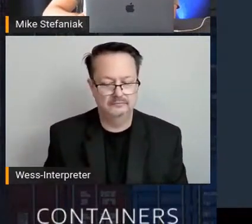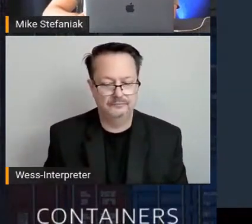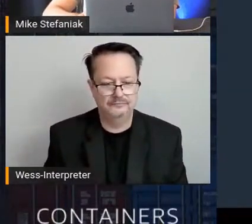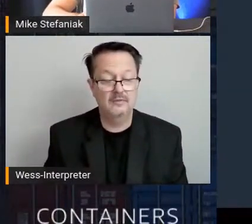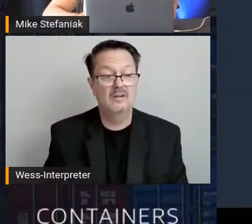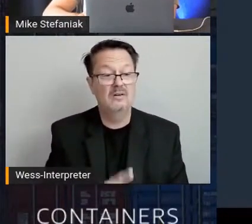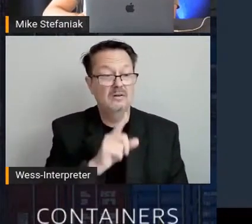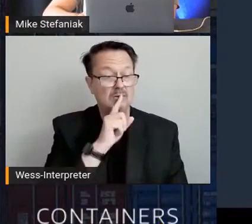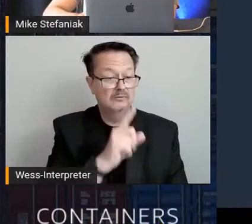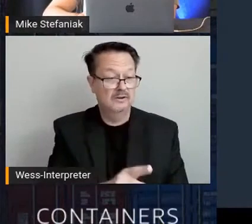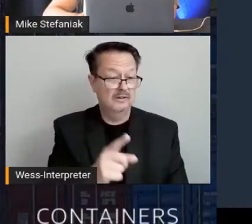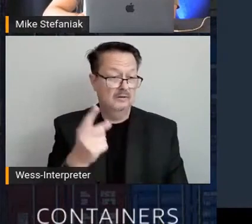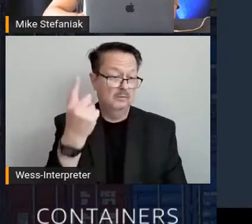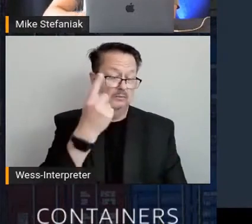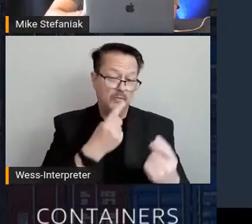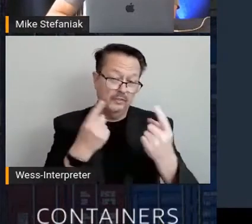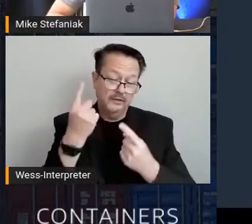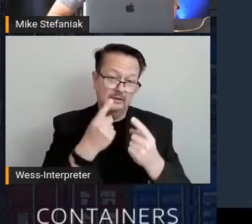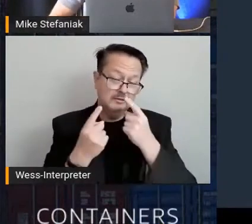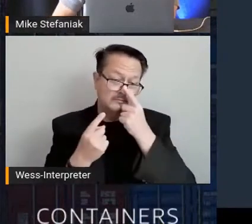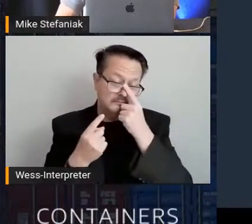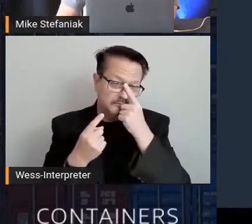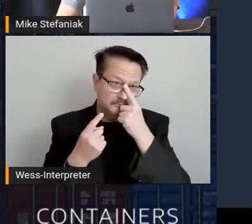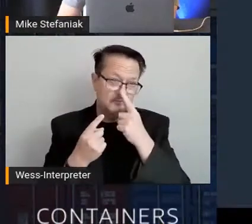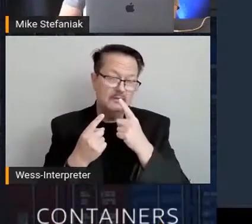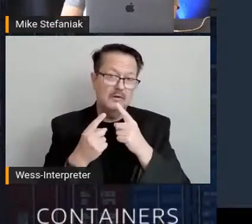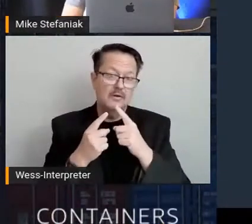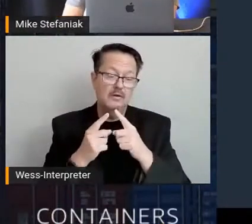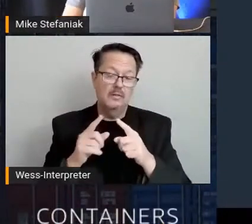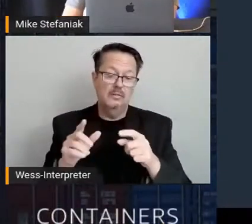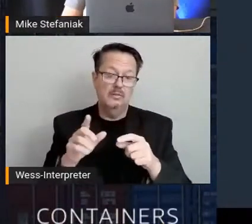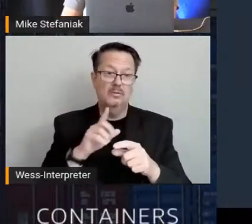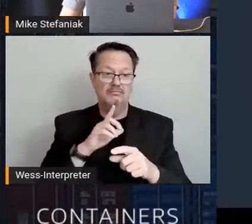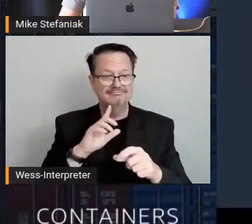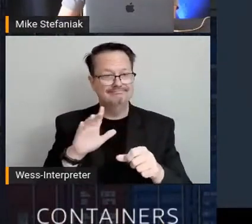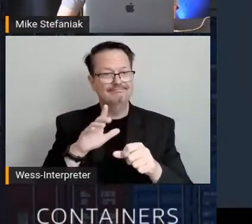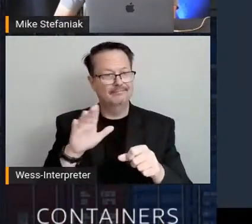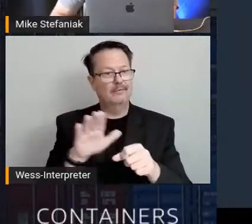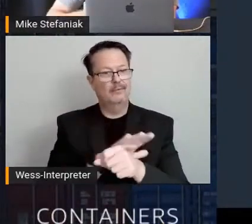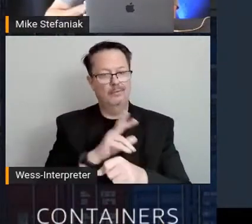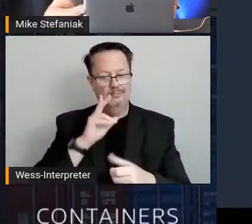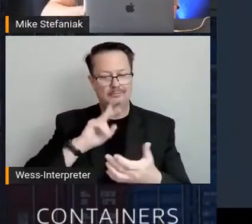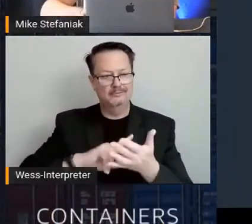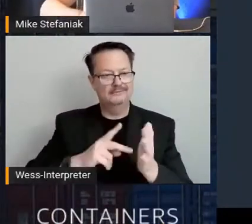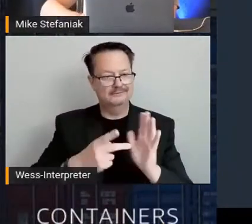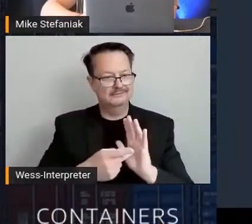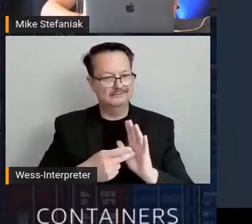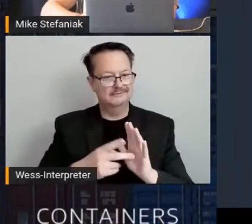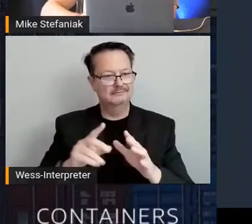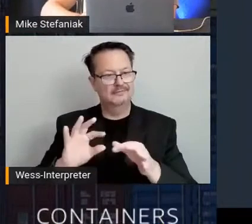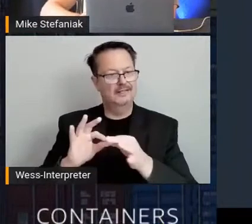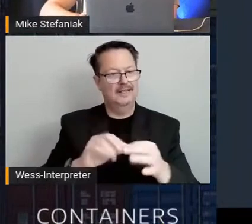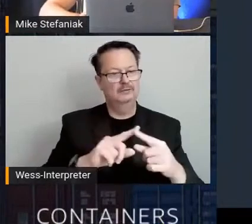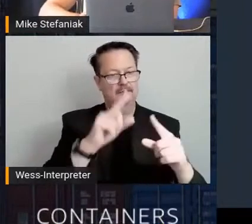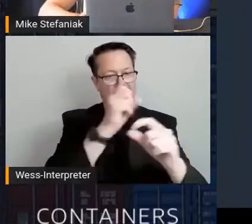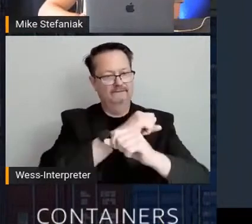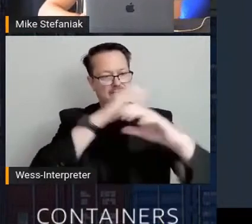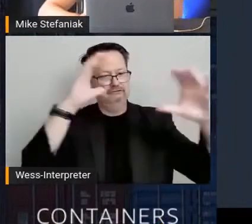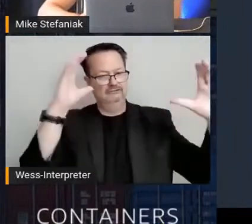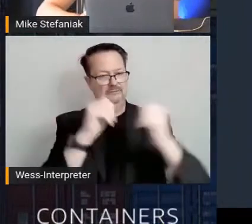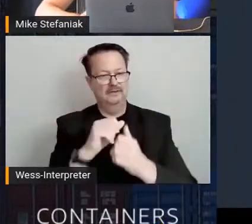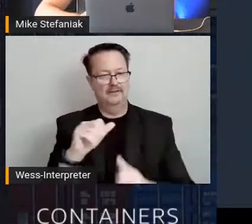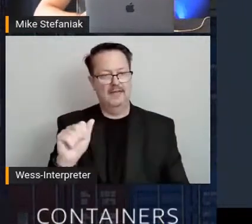So really, when you think about it, the whole purpose in terms of our vision with